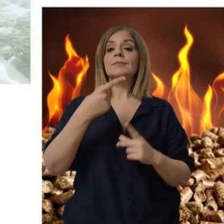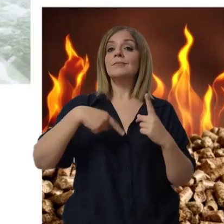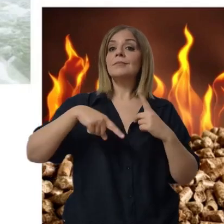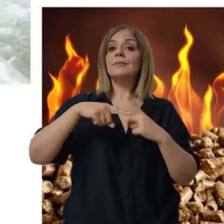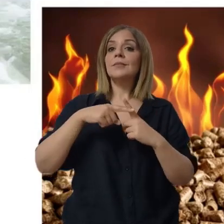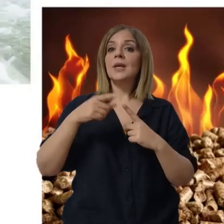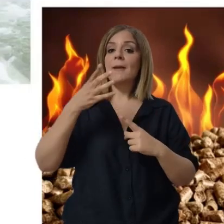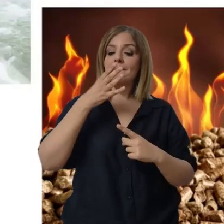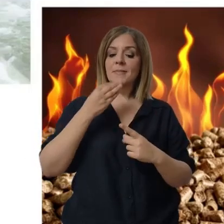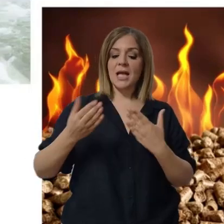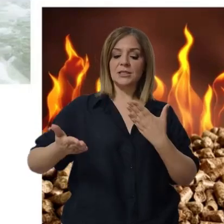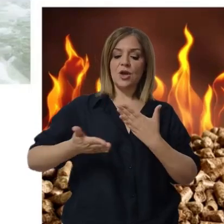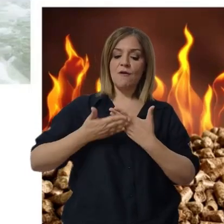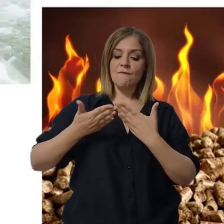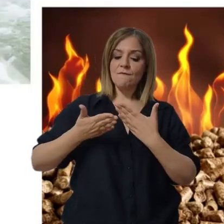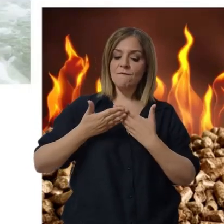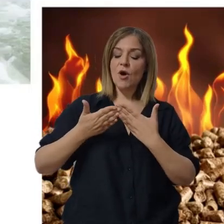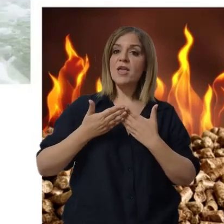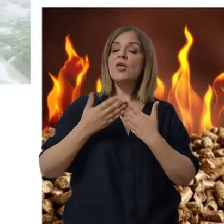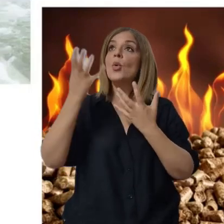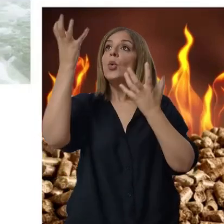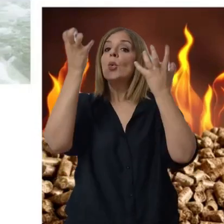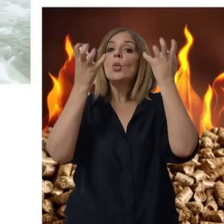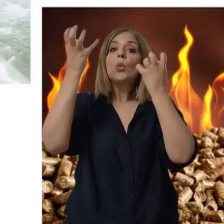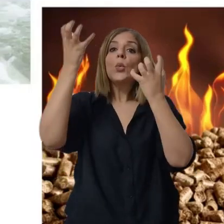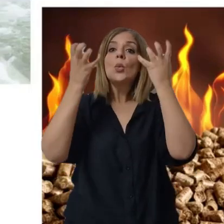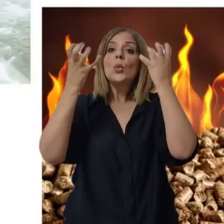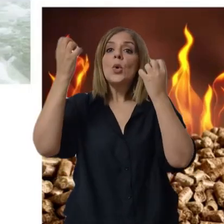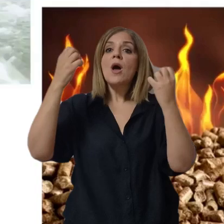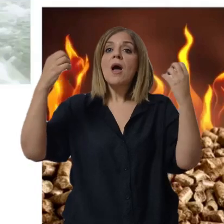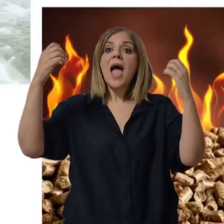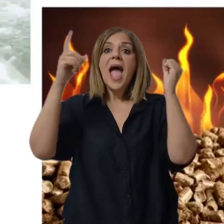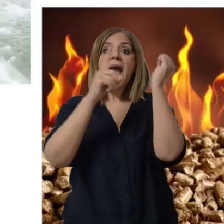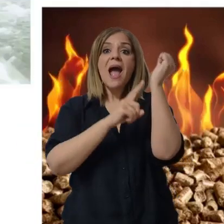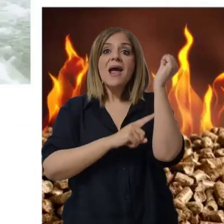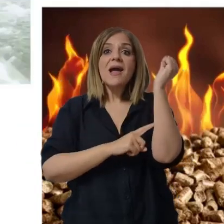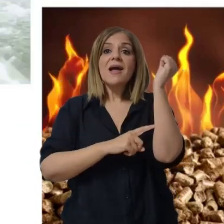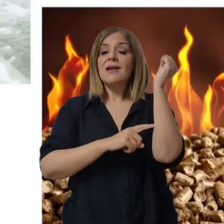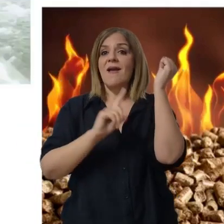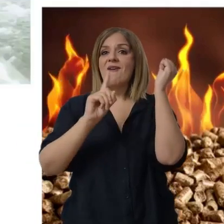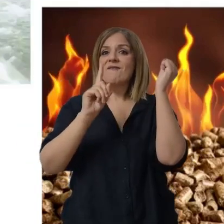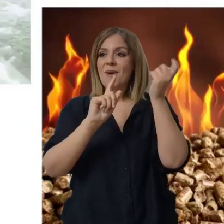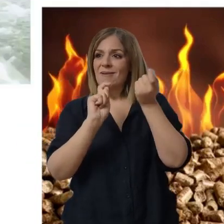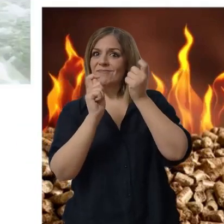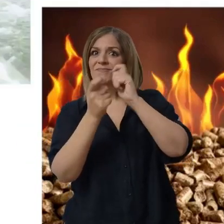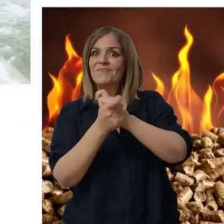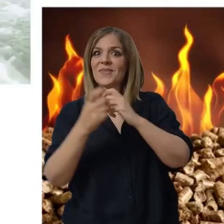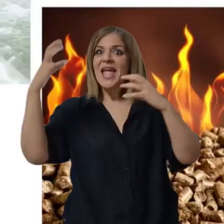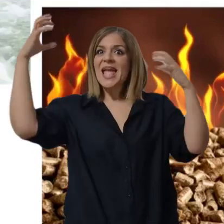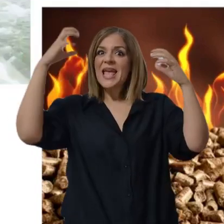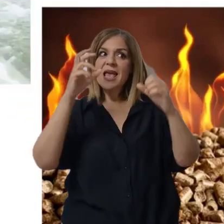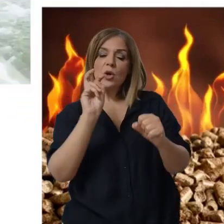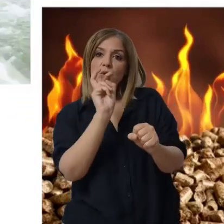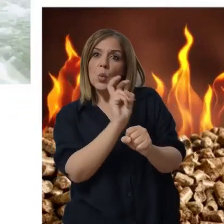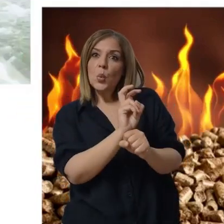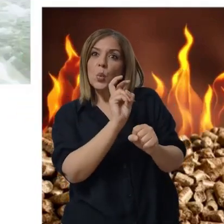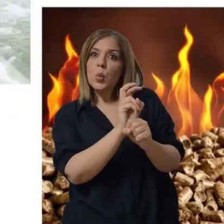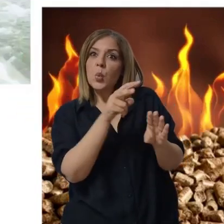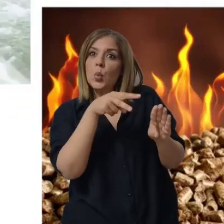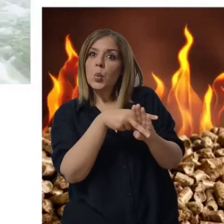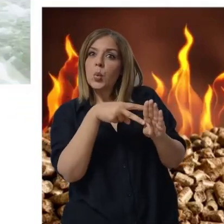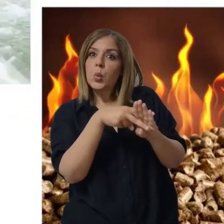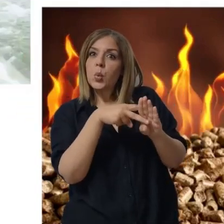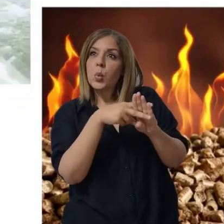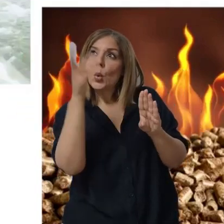be captured by solar collectors that collect energy and that we can use later, for